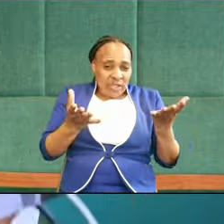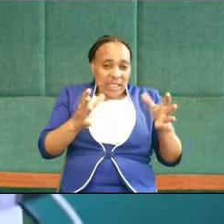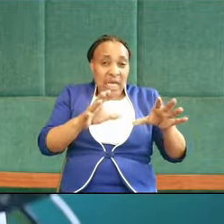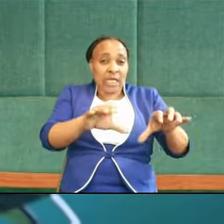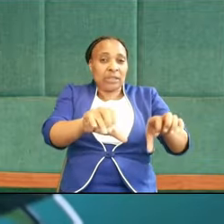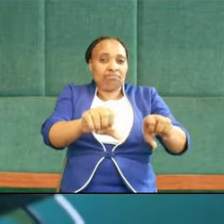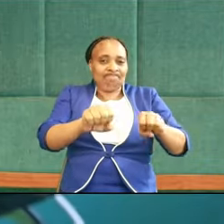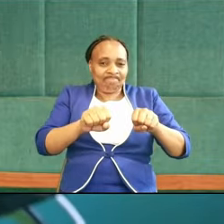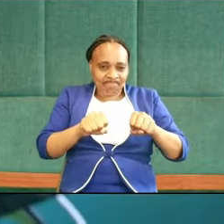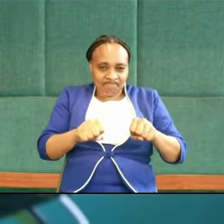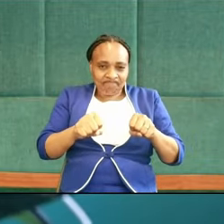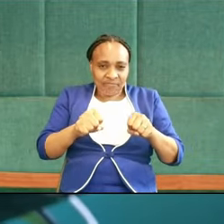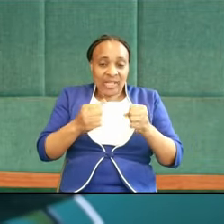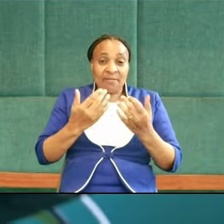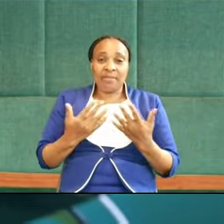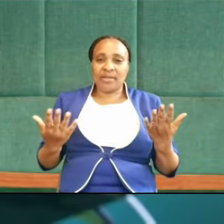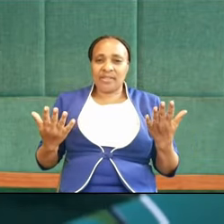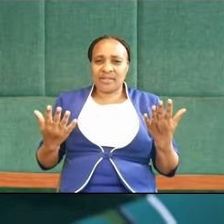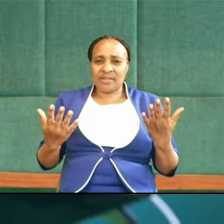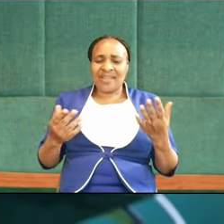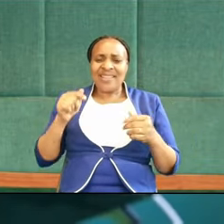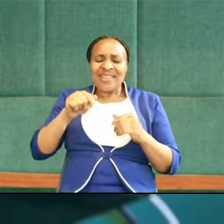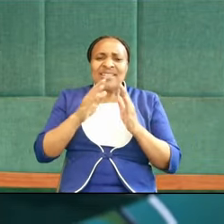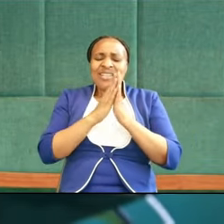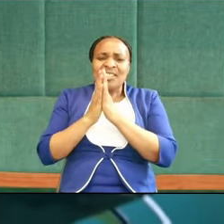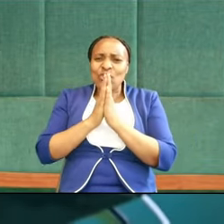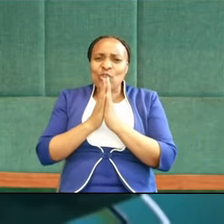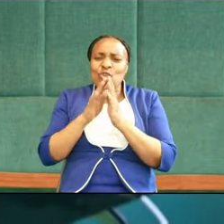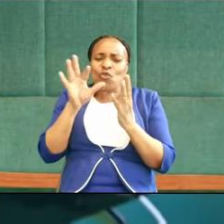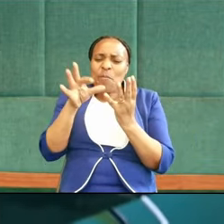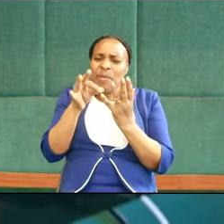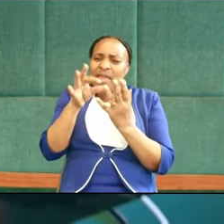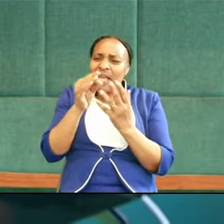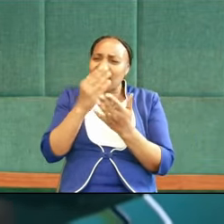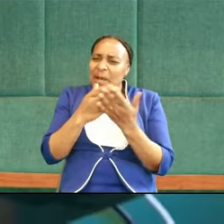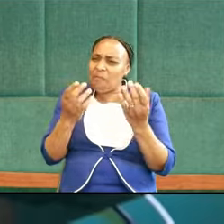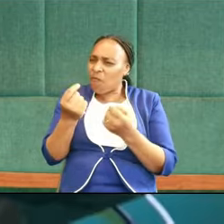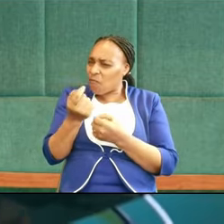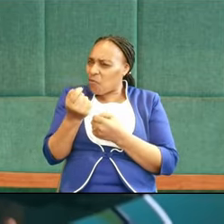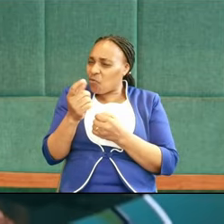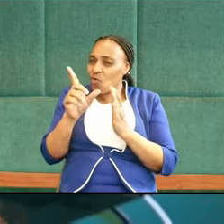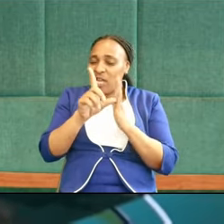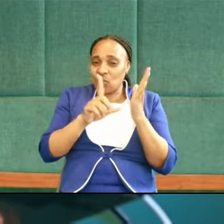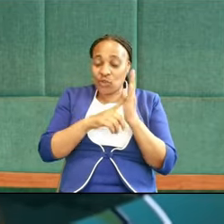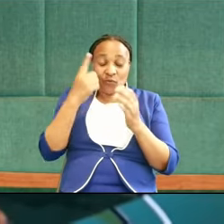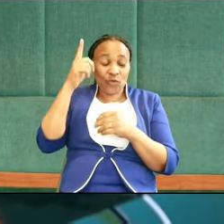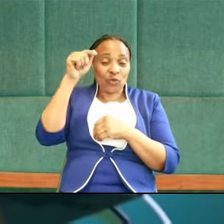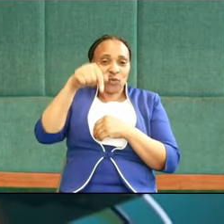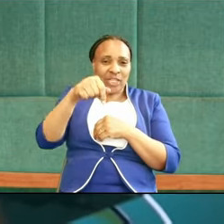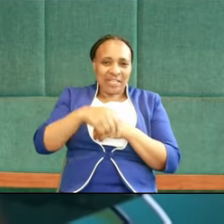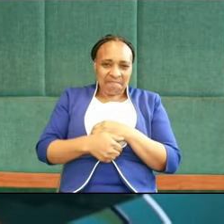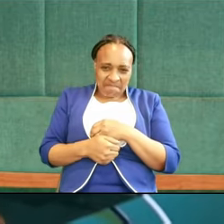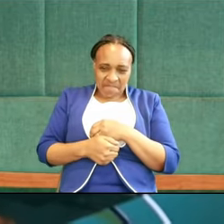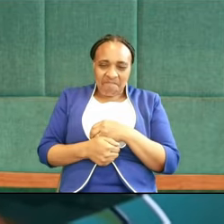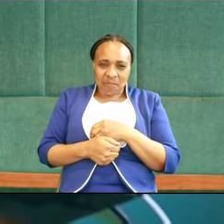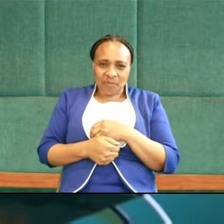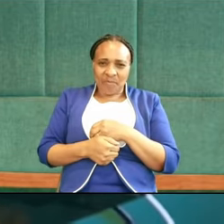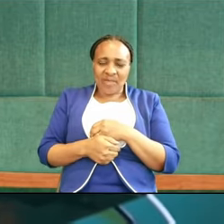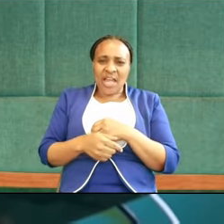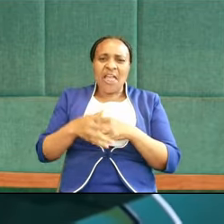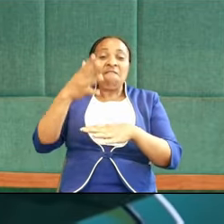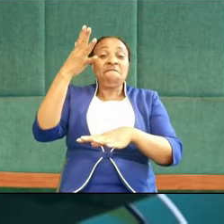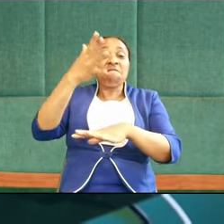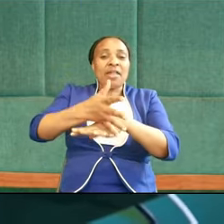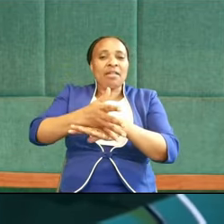And we are going to analyze the story and we pick some few lessons for today. Fake